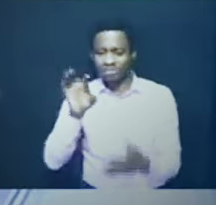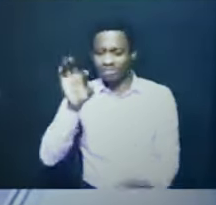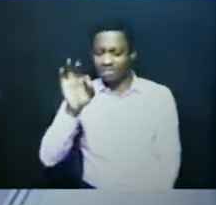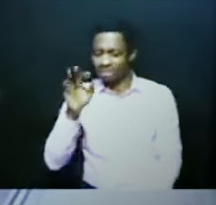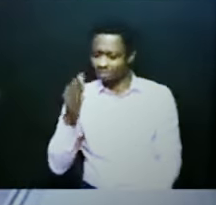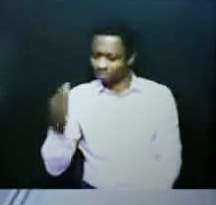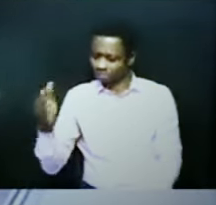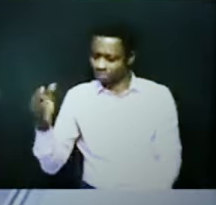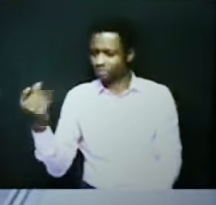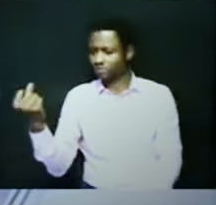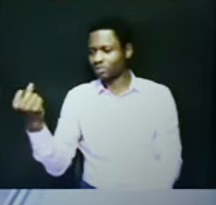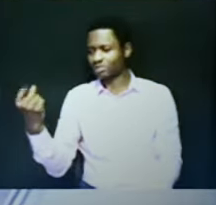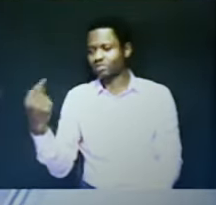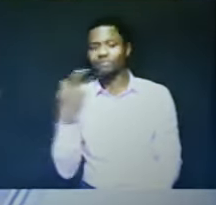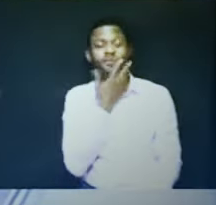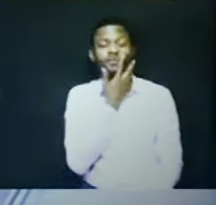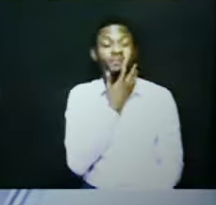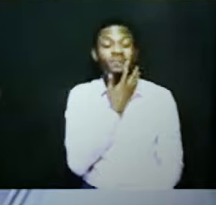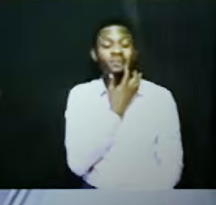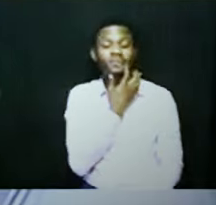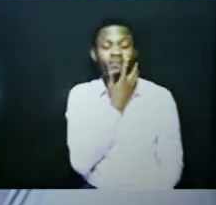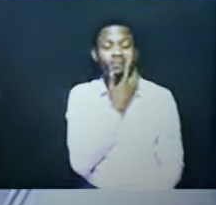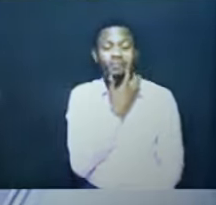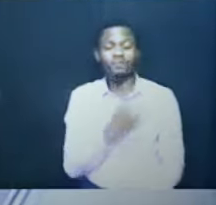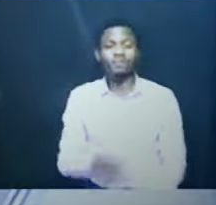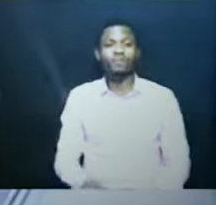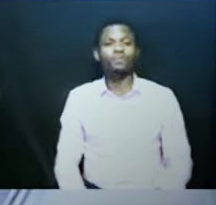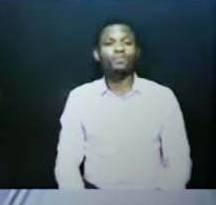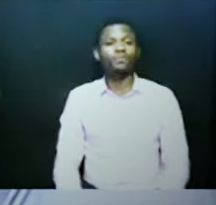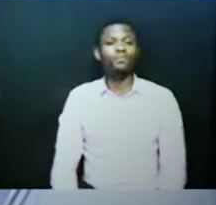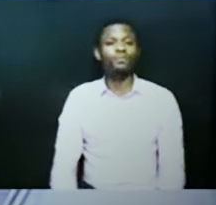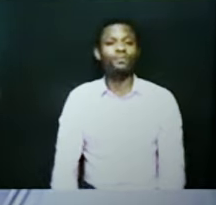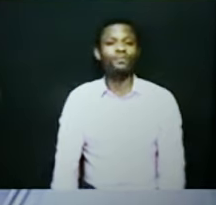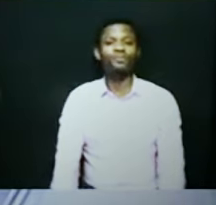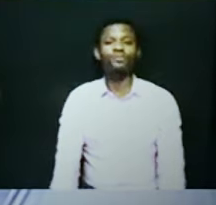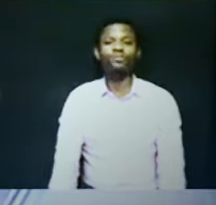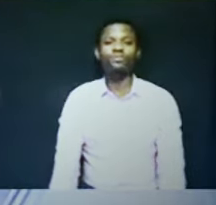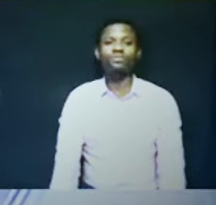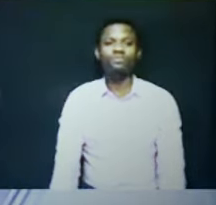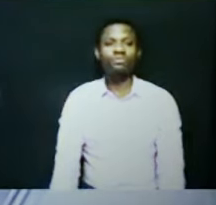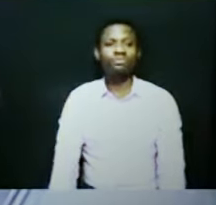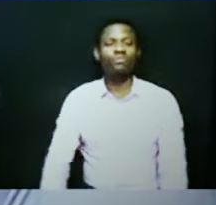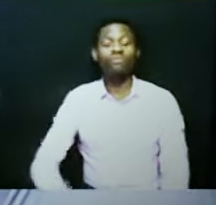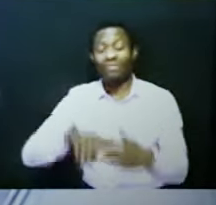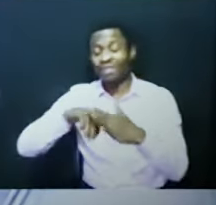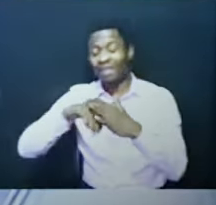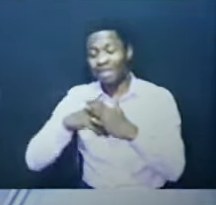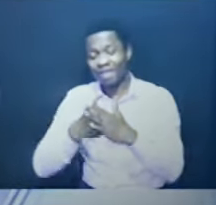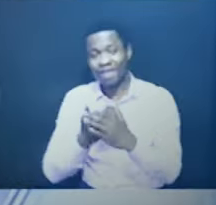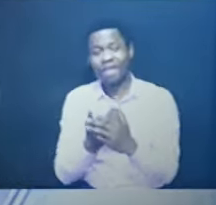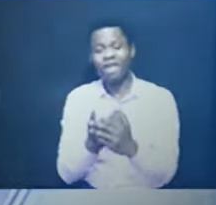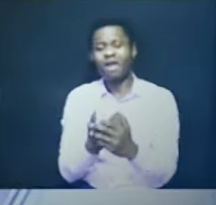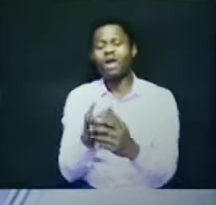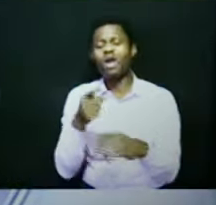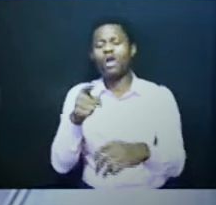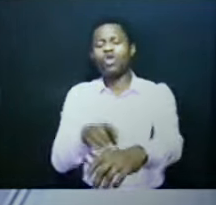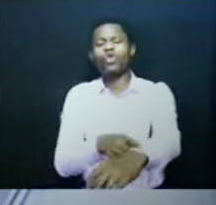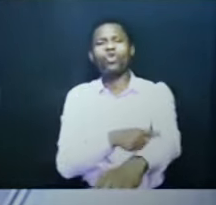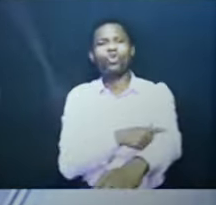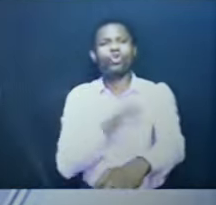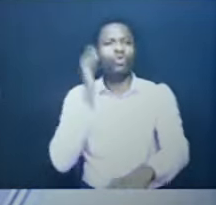verse 9 to 11. How long will you lie there,